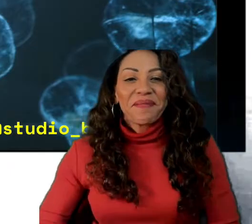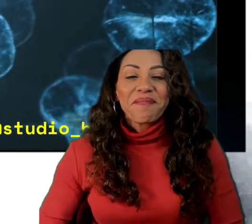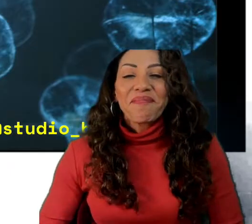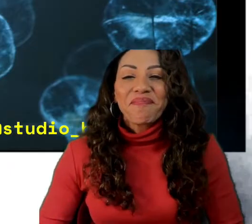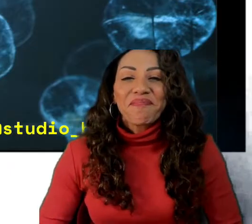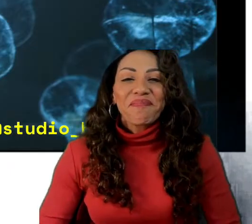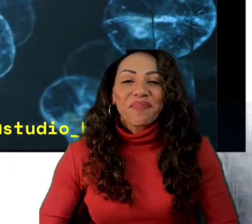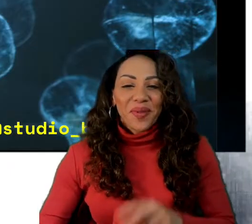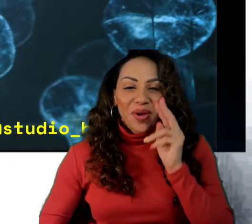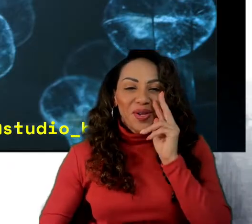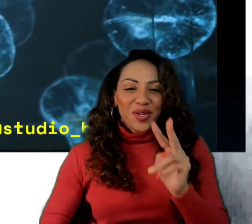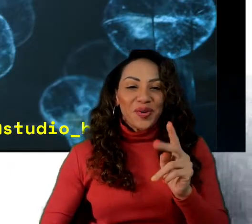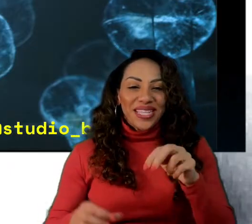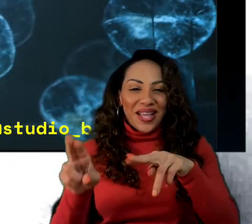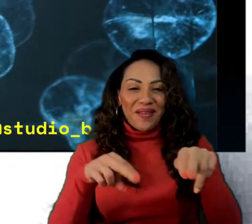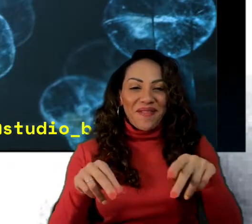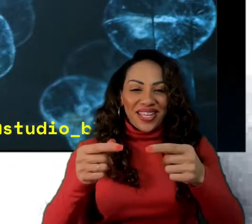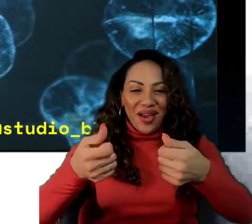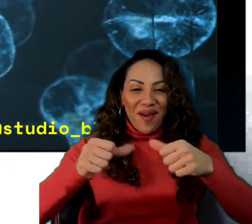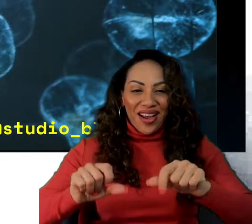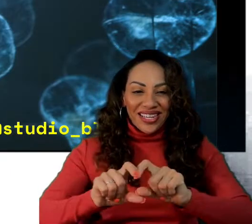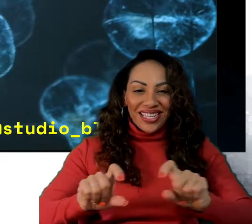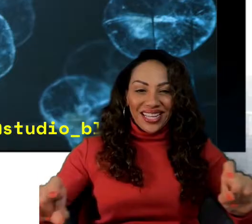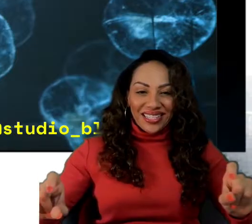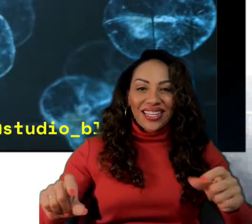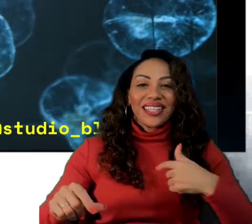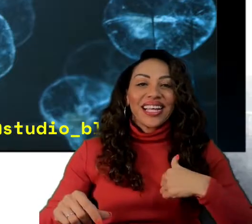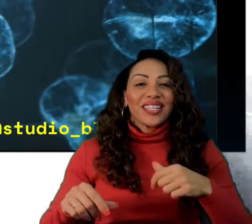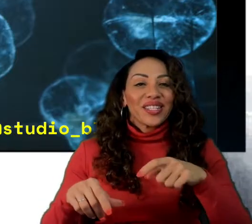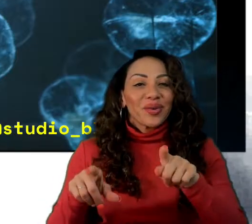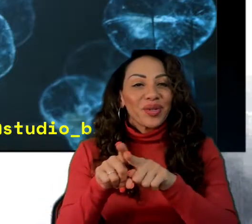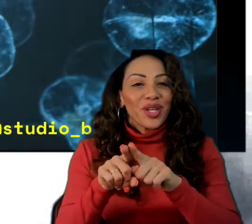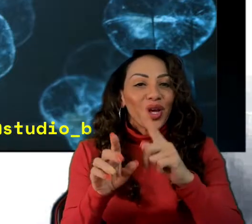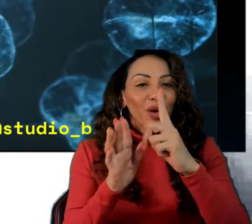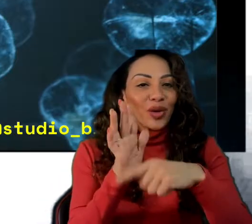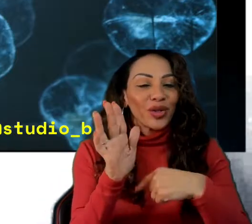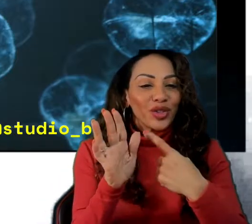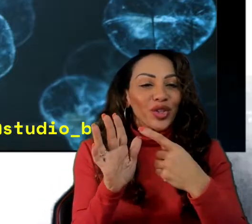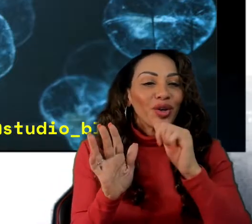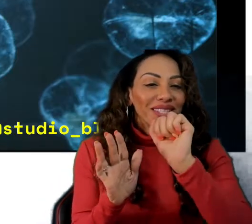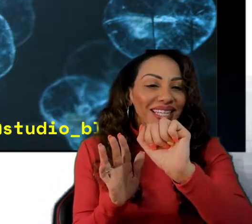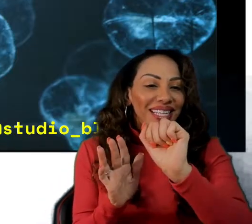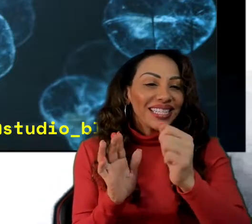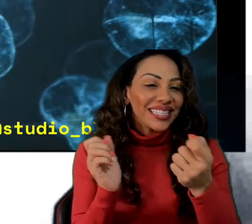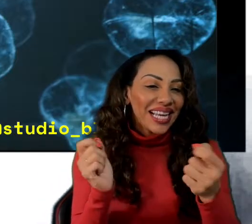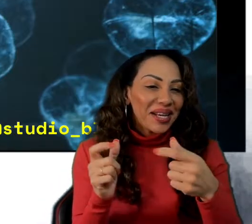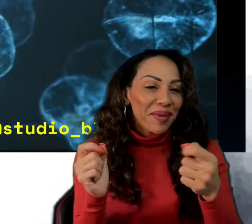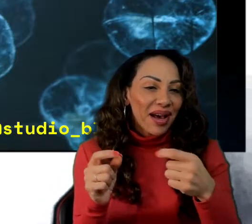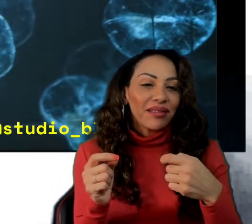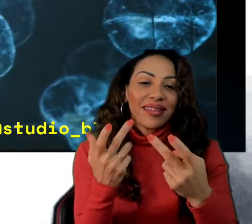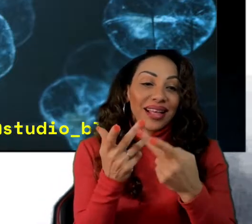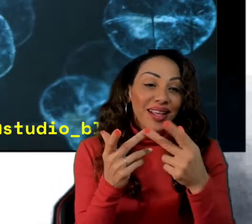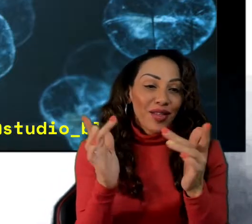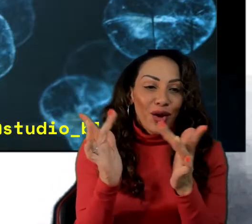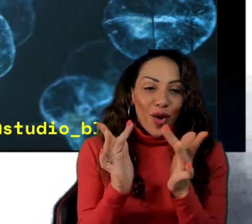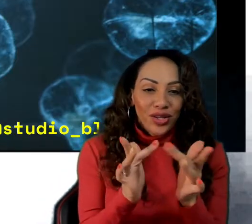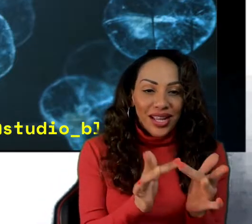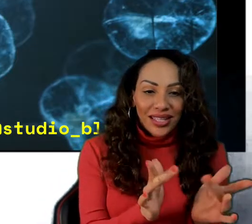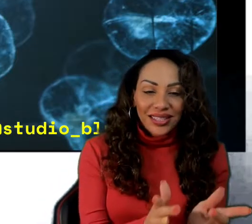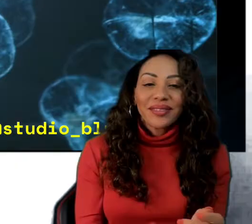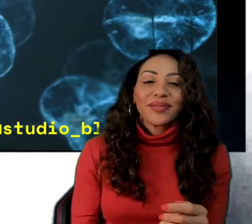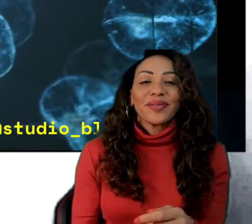as well. And I've just put my personal email up there if you want to contact me personally, but there's other contacts for Studio Blue Green online as